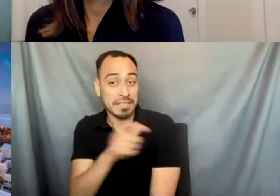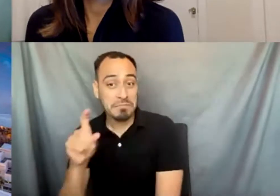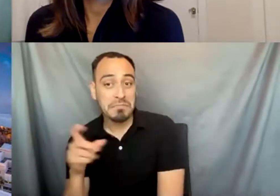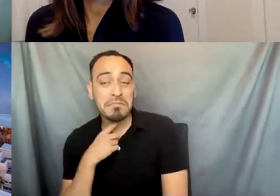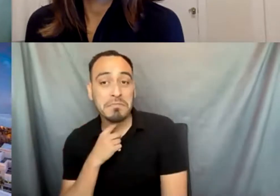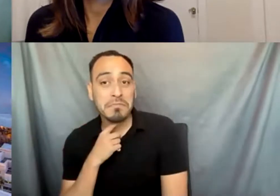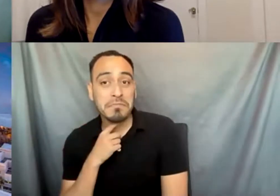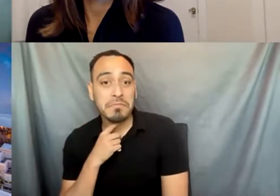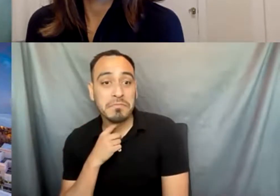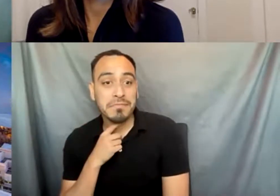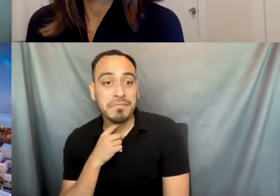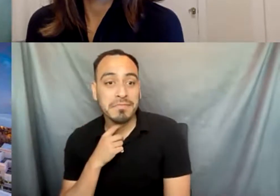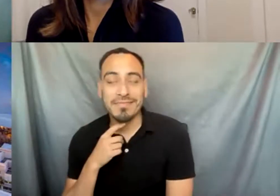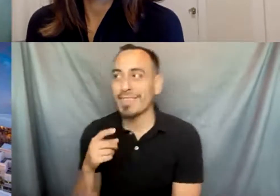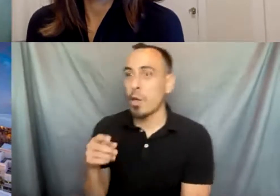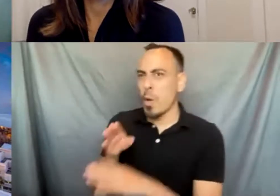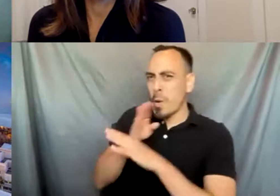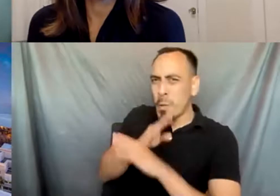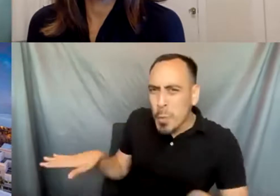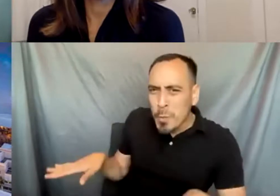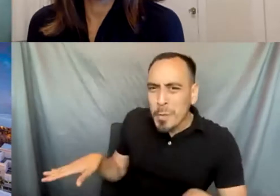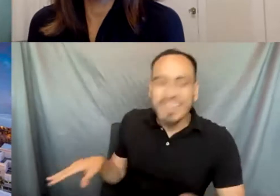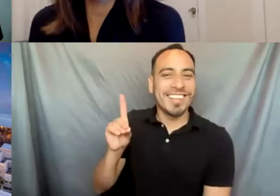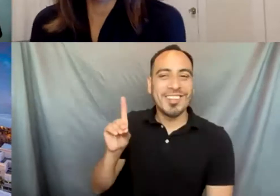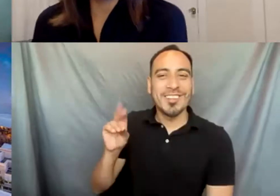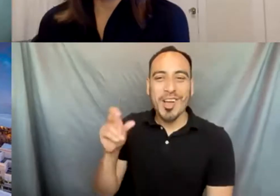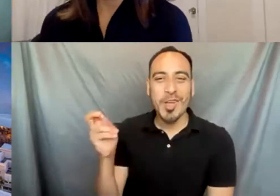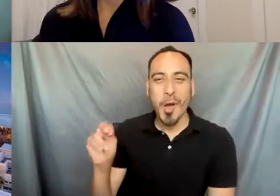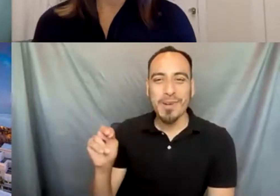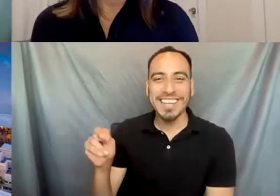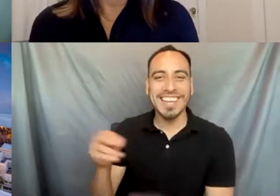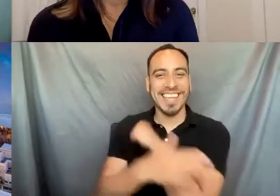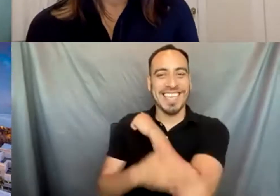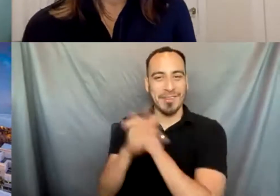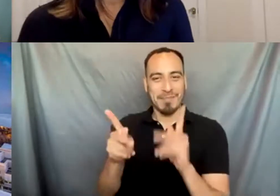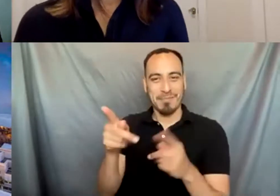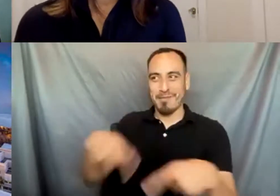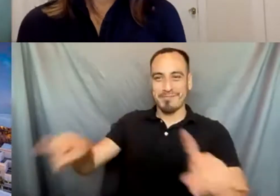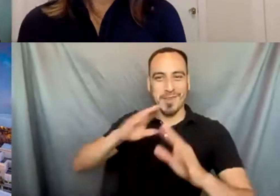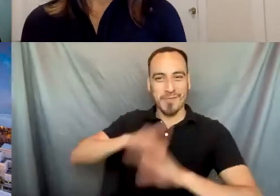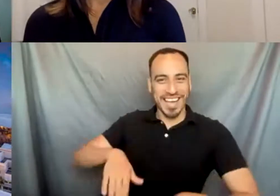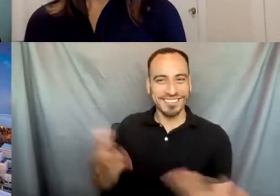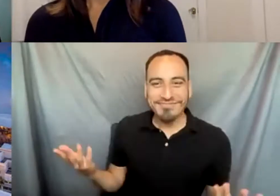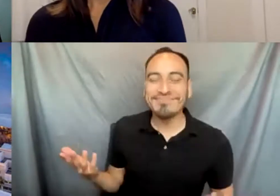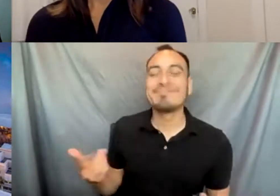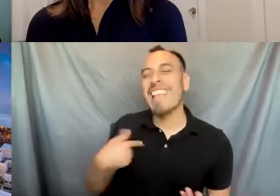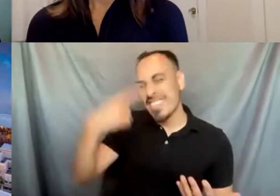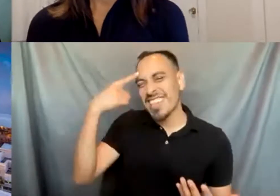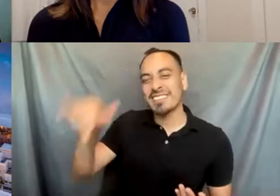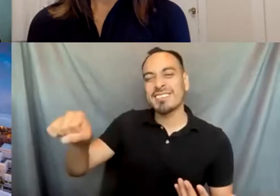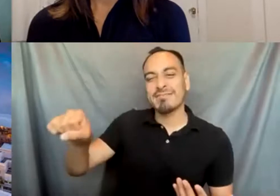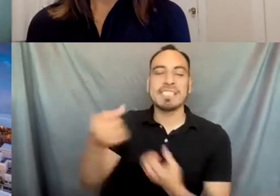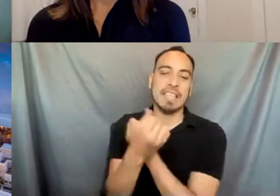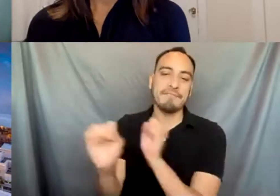I guess none of you county guys want to say anything about it. I think it probably is, depending on, right, if